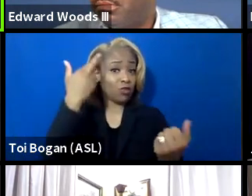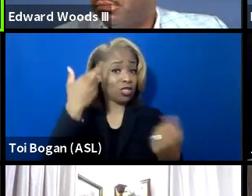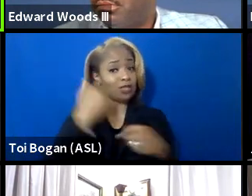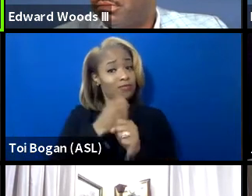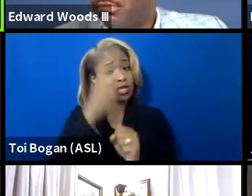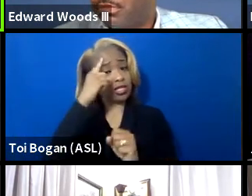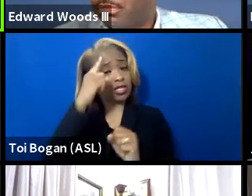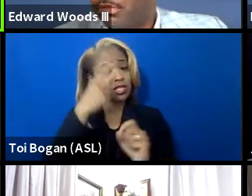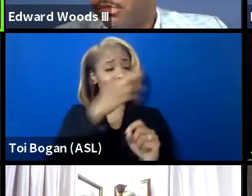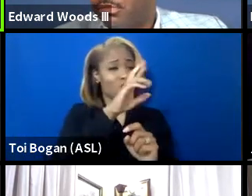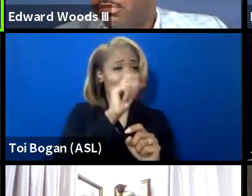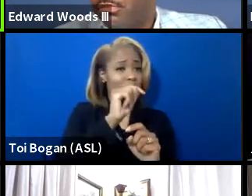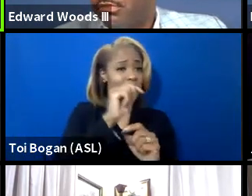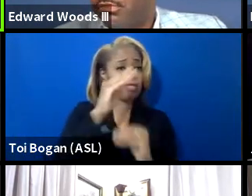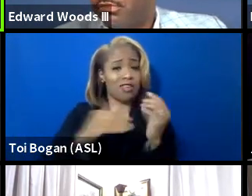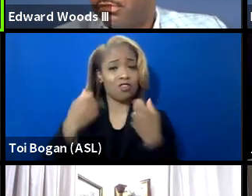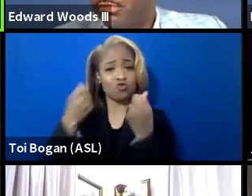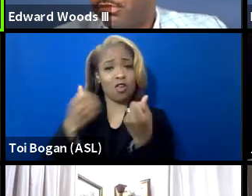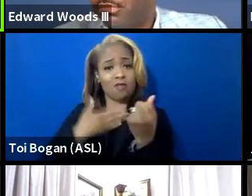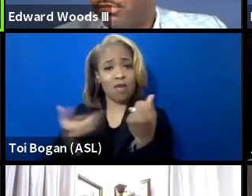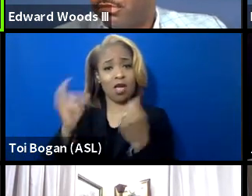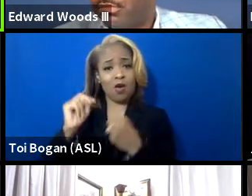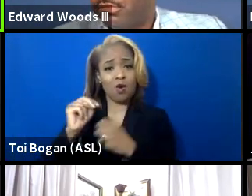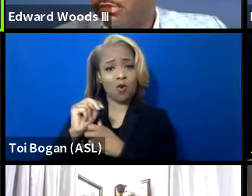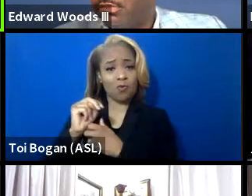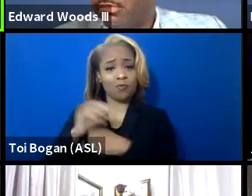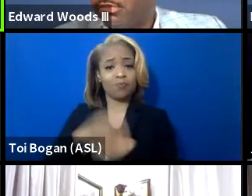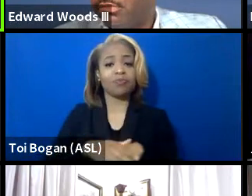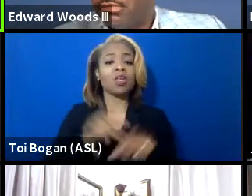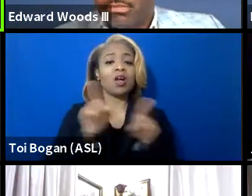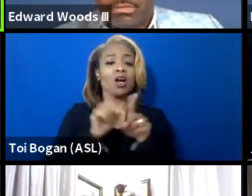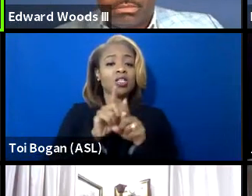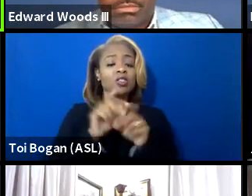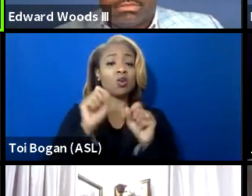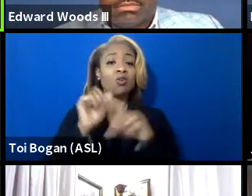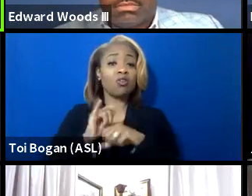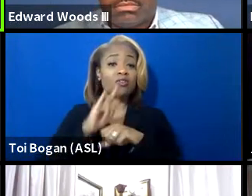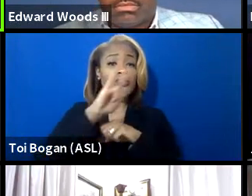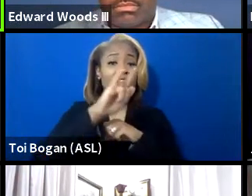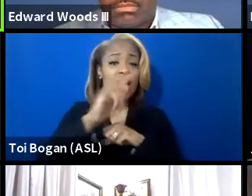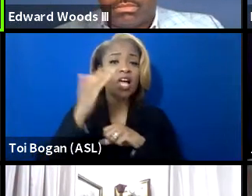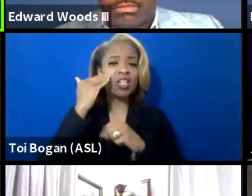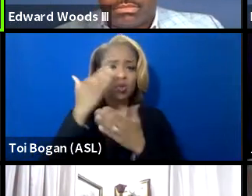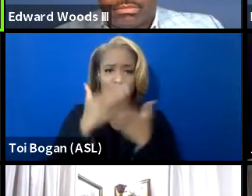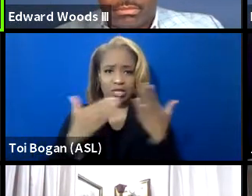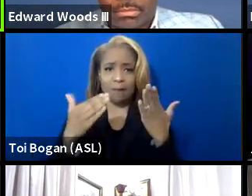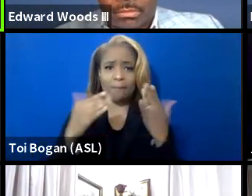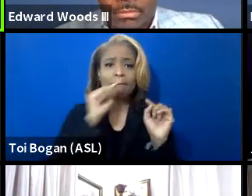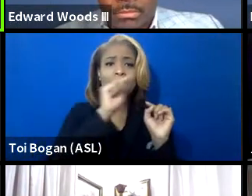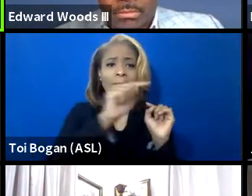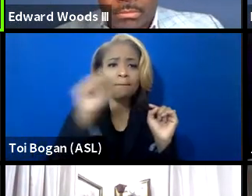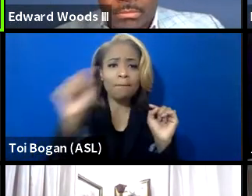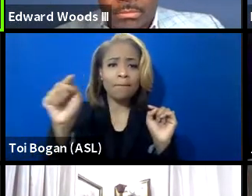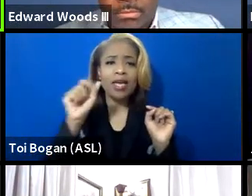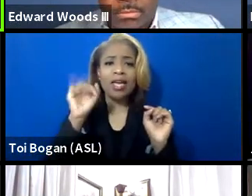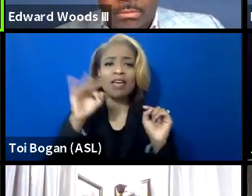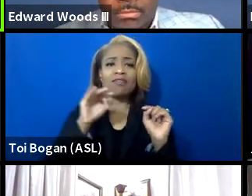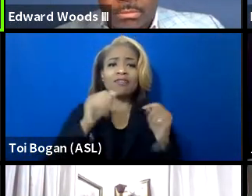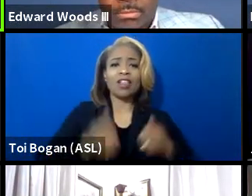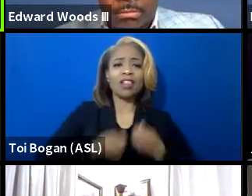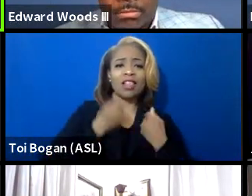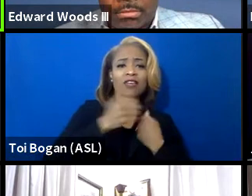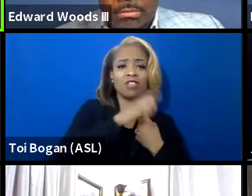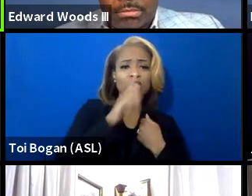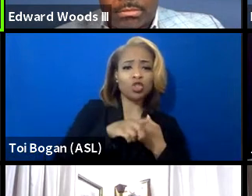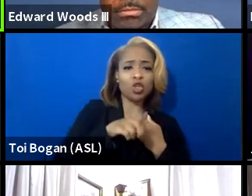to rent a vehicle than to drive your own. You can also fly. I know there's some cases where if you're in the Detroit